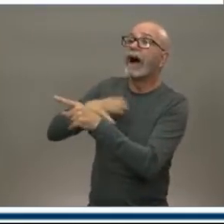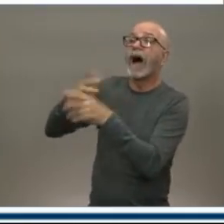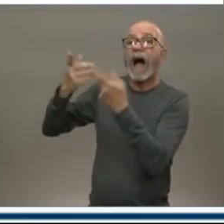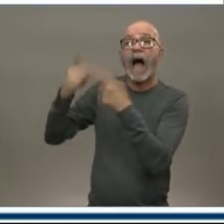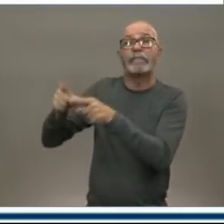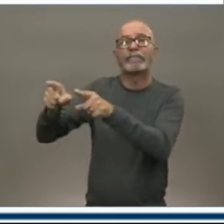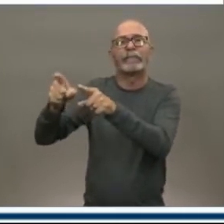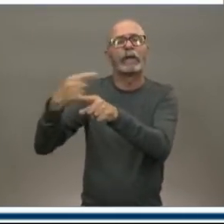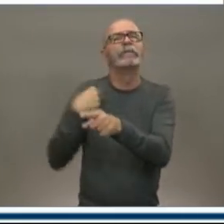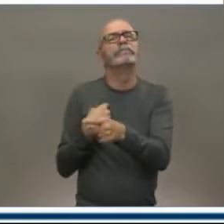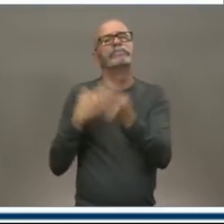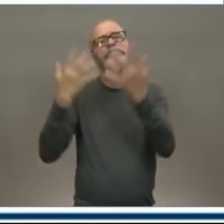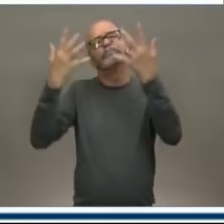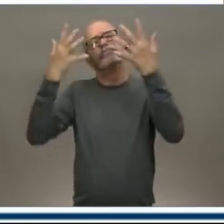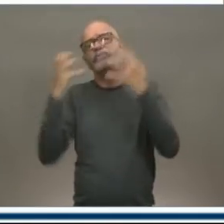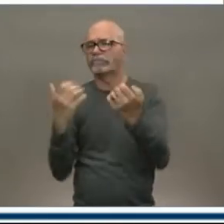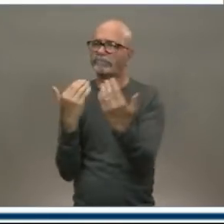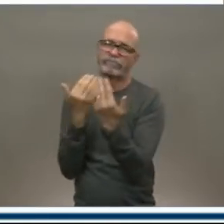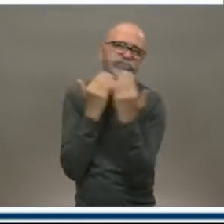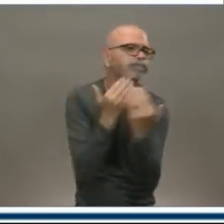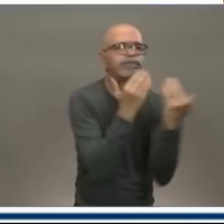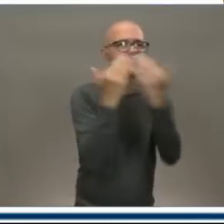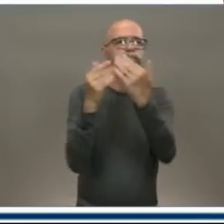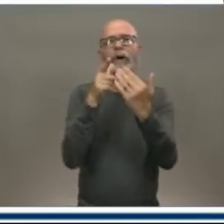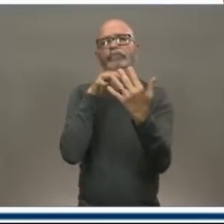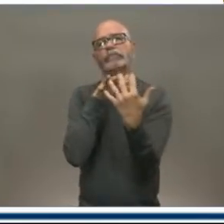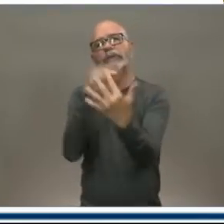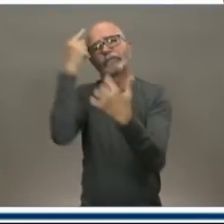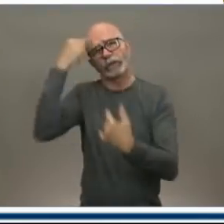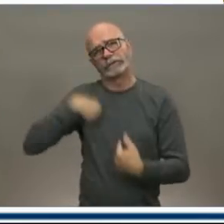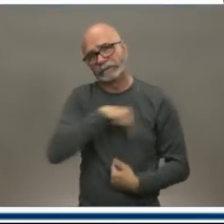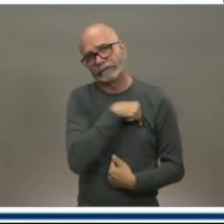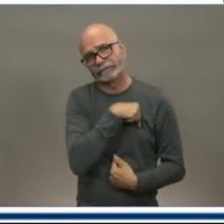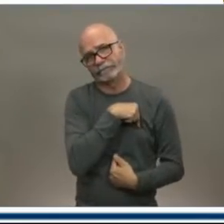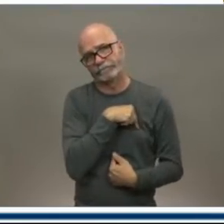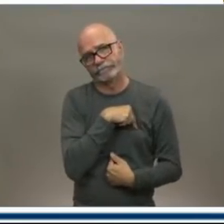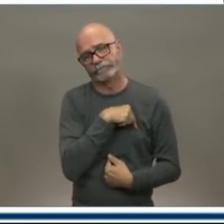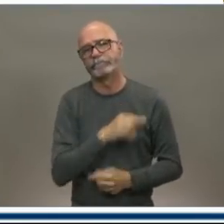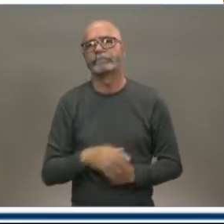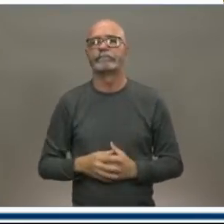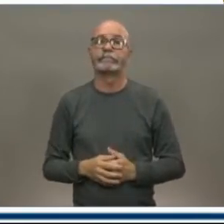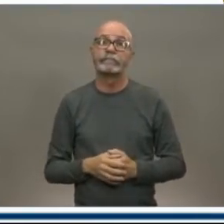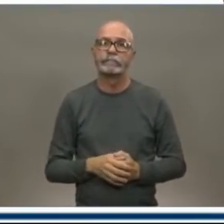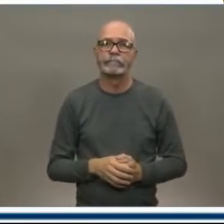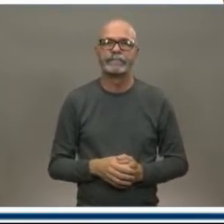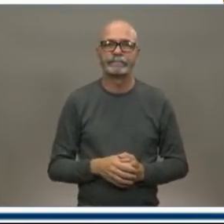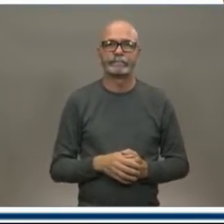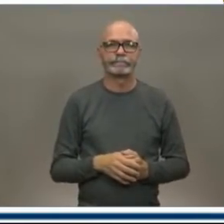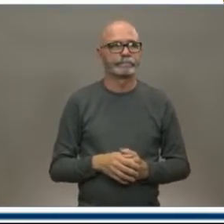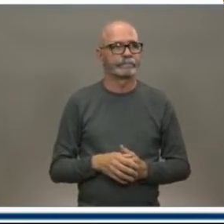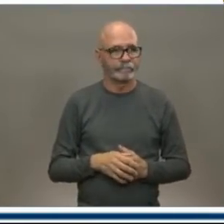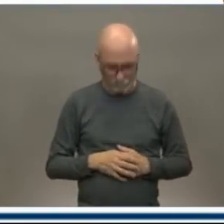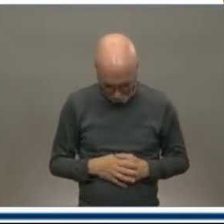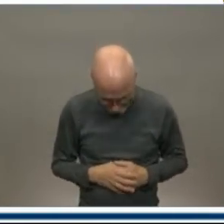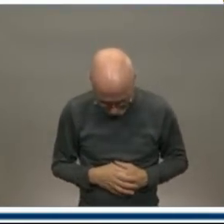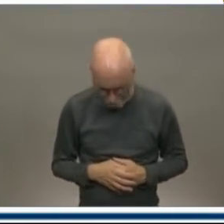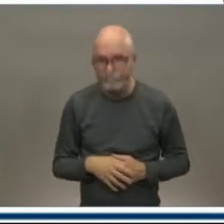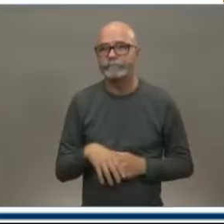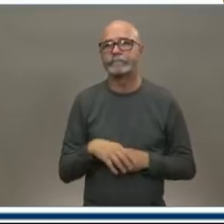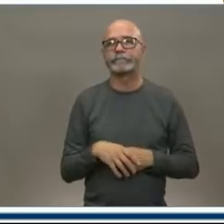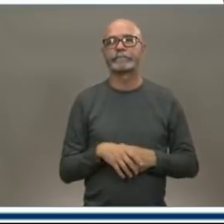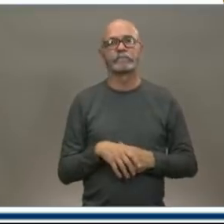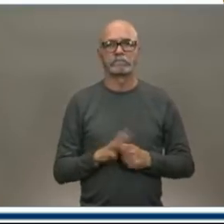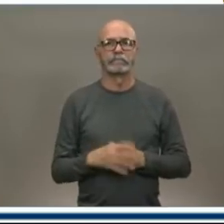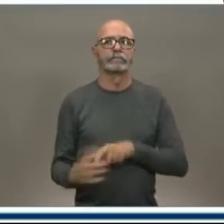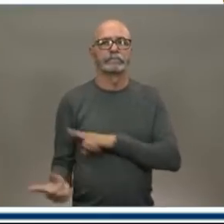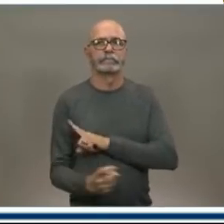personal thank you. Premier. Thank you, Dr. Strang, and I too want to associate myself with your remarks. Chrissy, over to you.